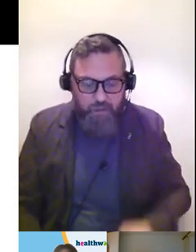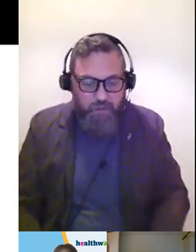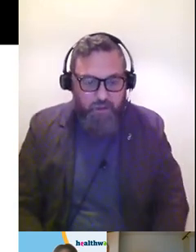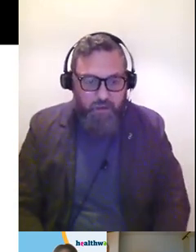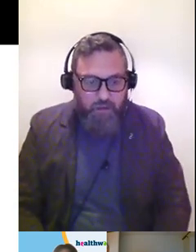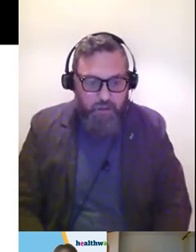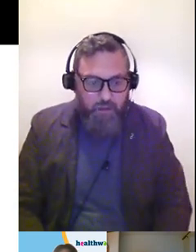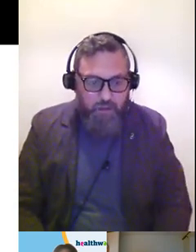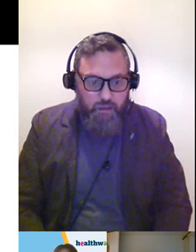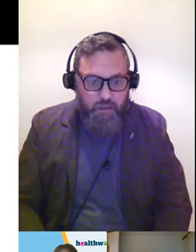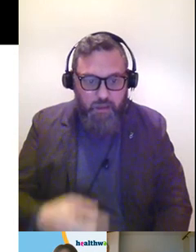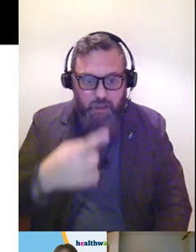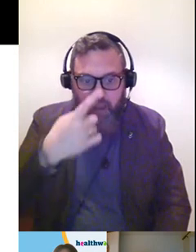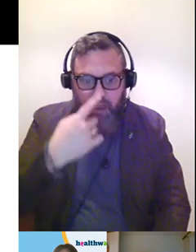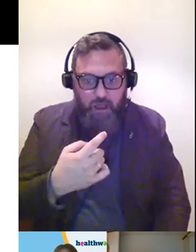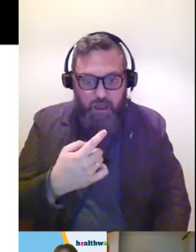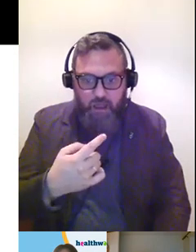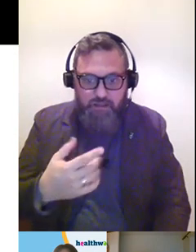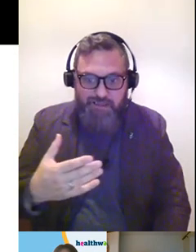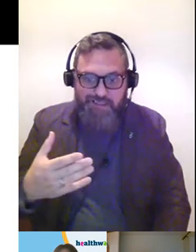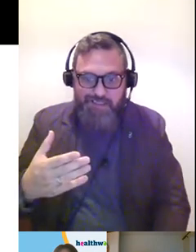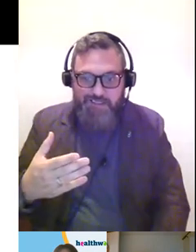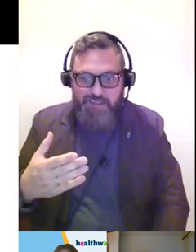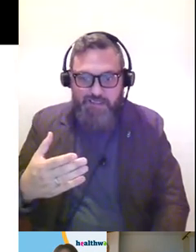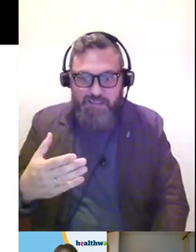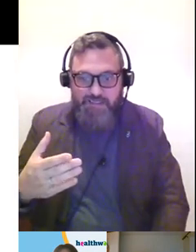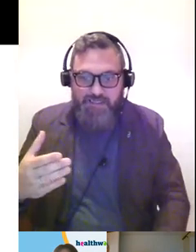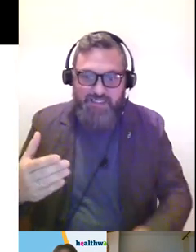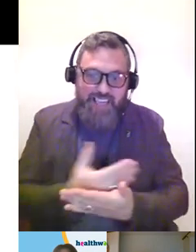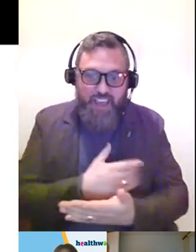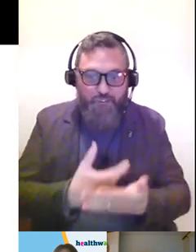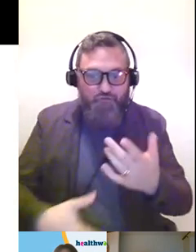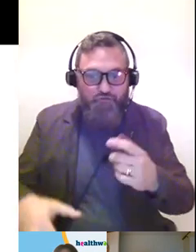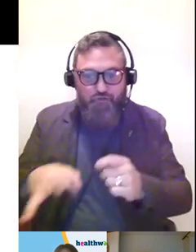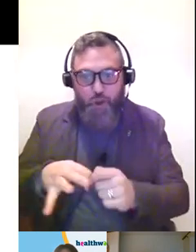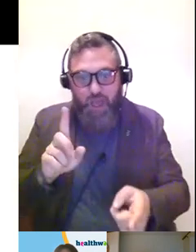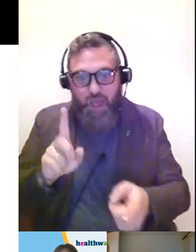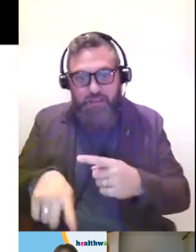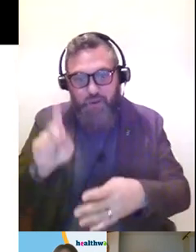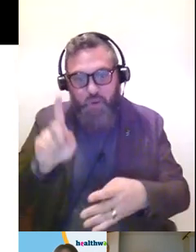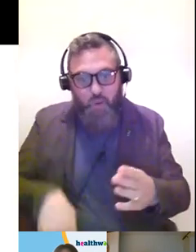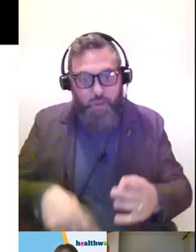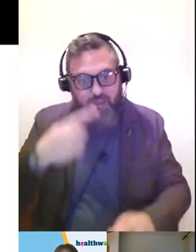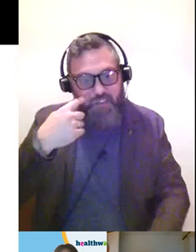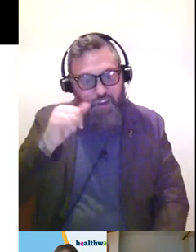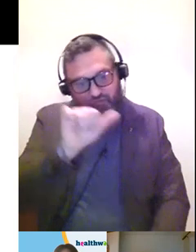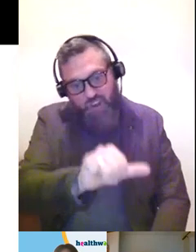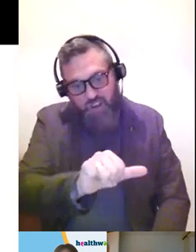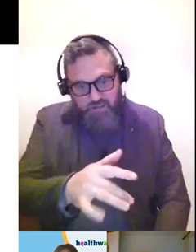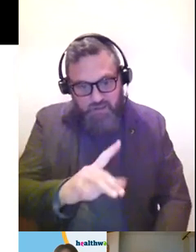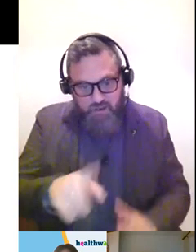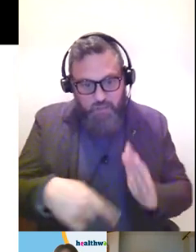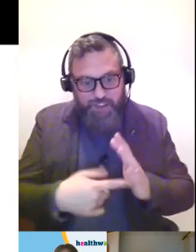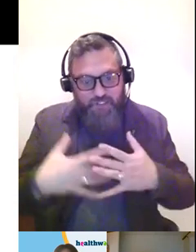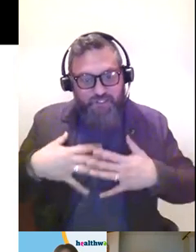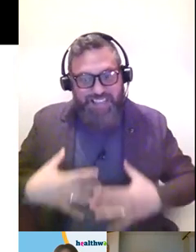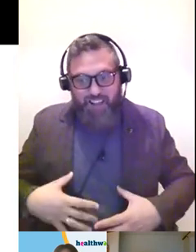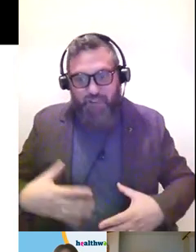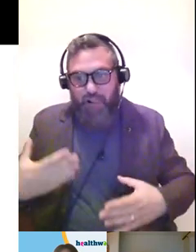come in at this point to save Rob having to answer everything. But I think you're absolutely right about, you know, physical